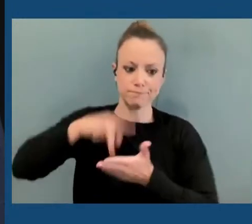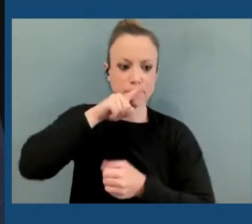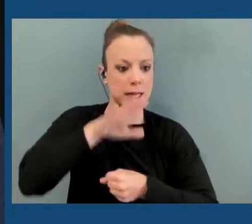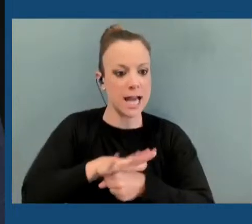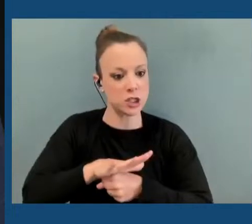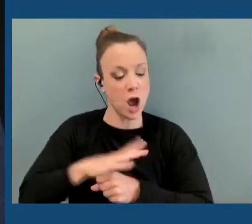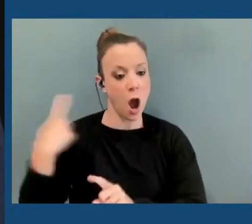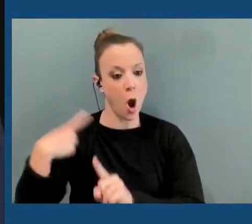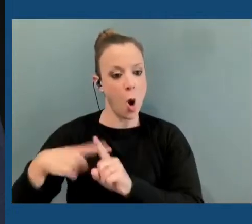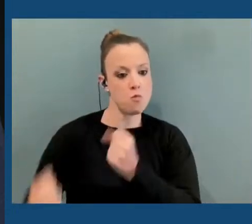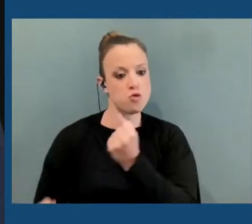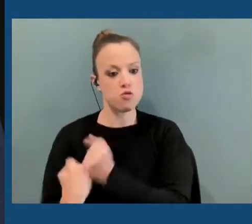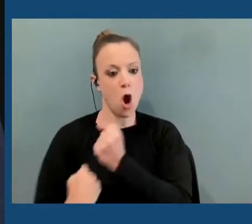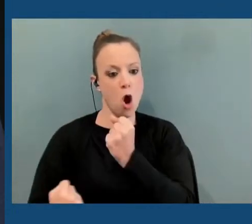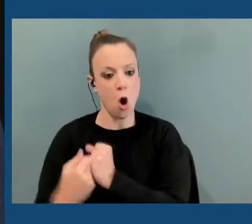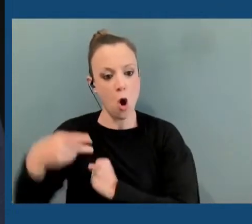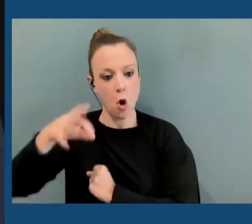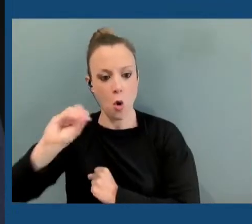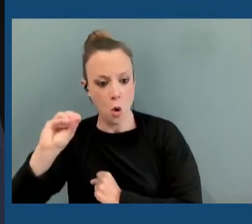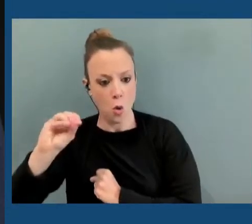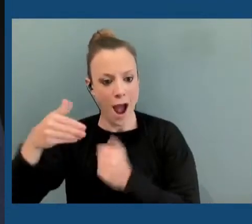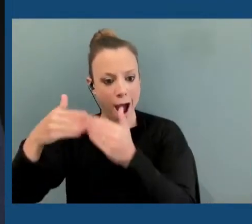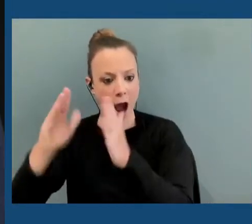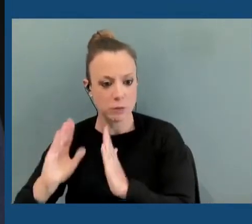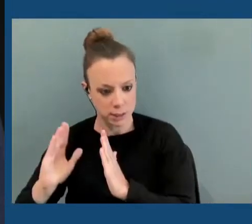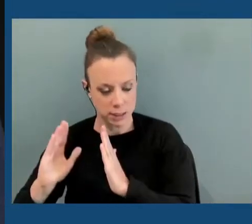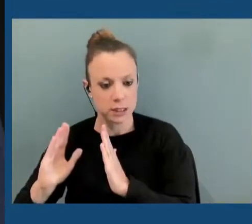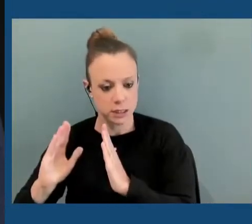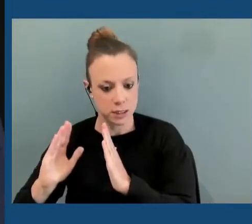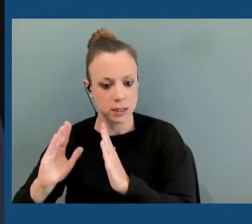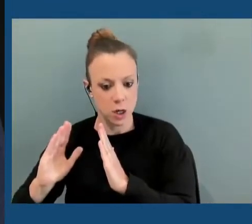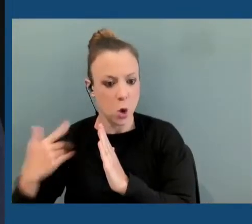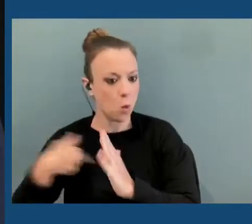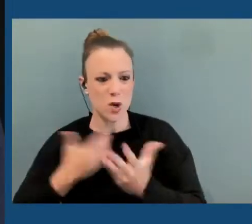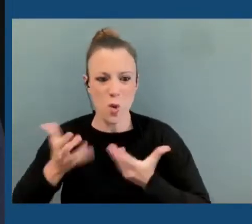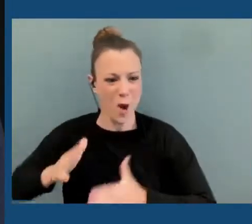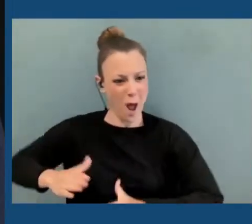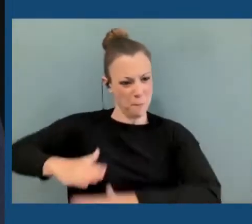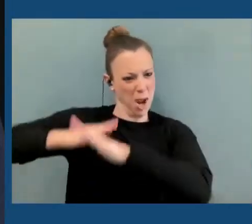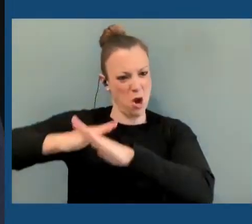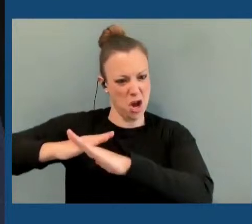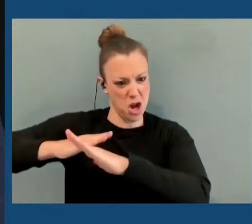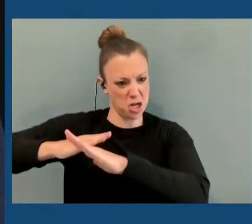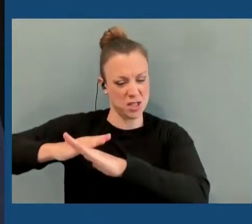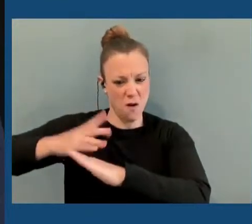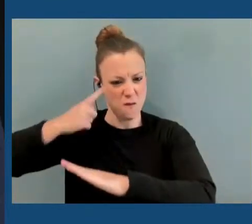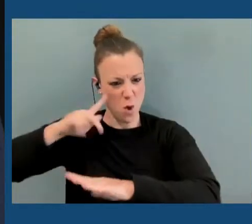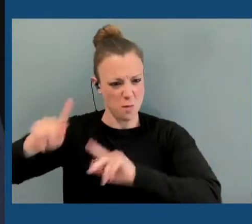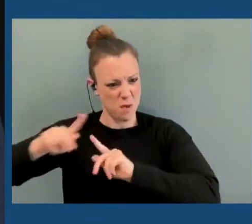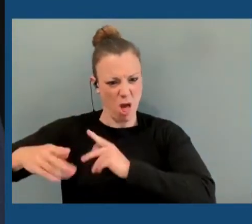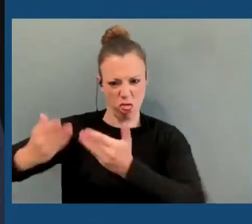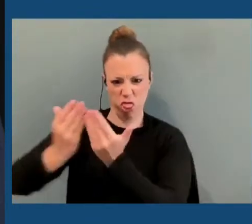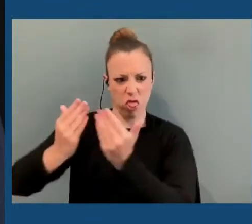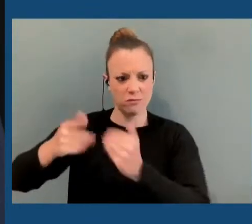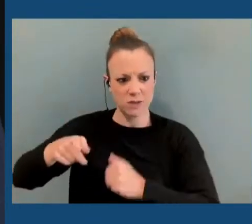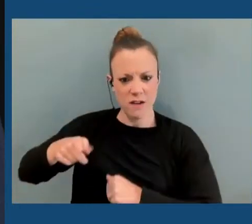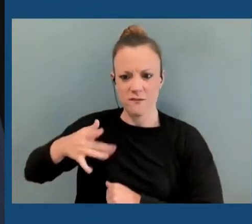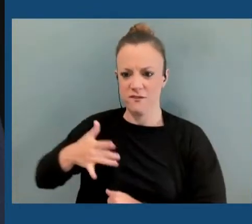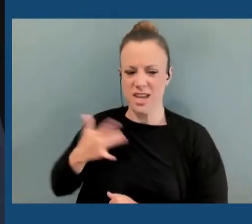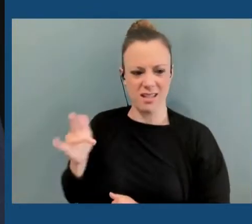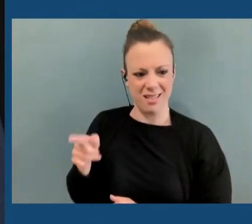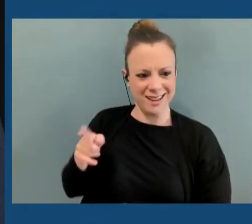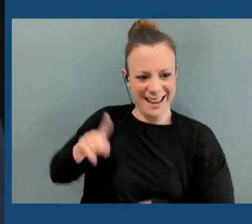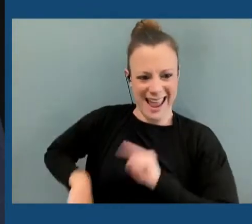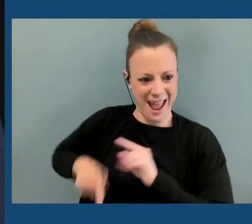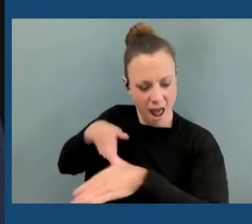don't put up barriers. We want people to come into our communities, not put up roadblocks to having them come in, putting up walls. And pro-housing communities, and one of them